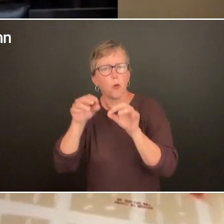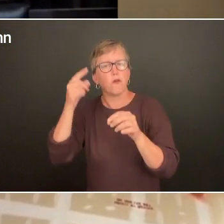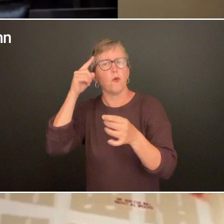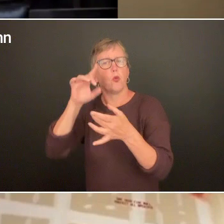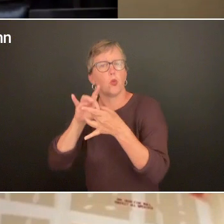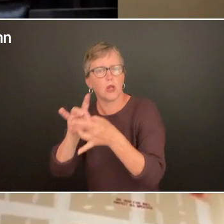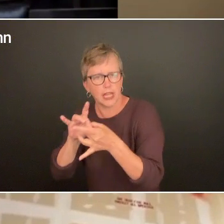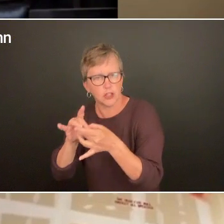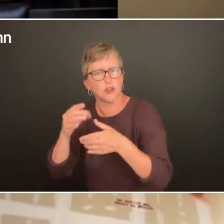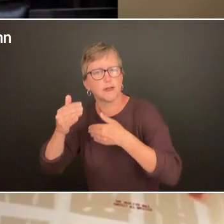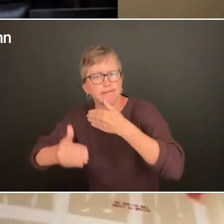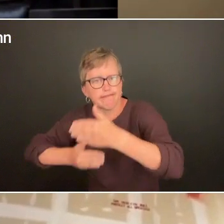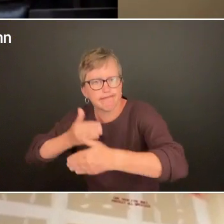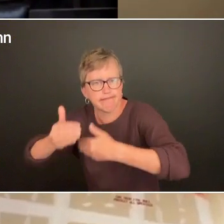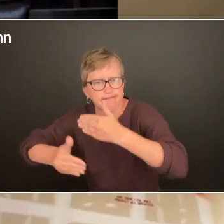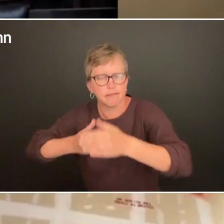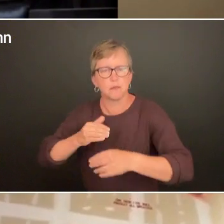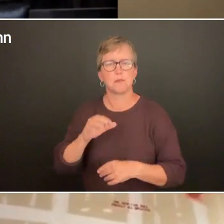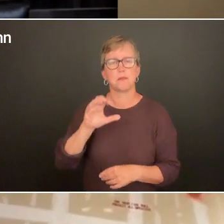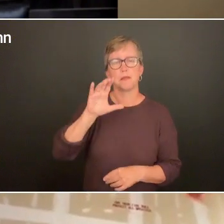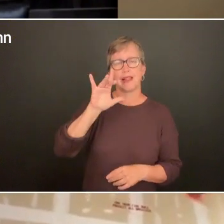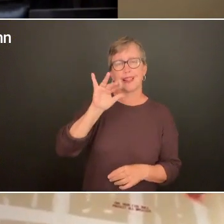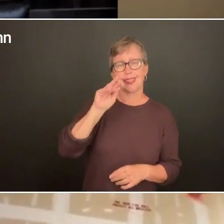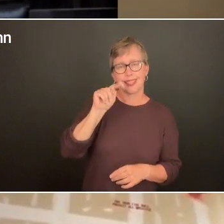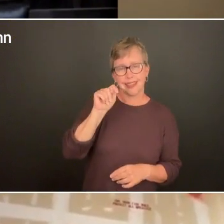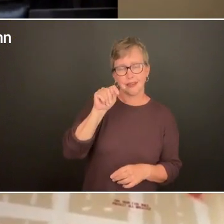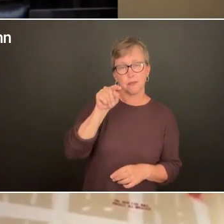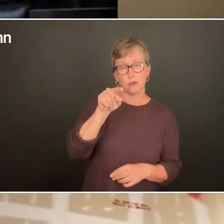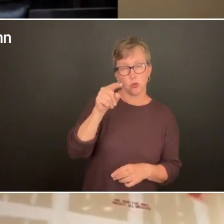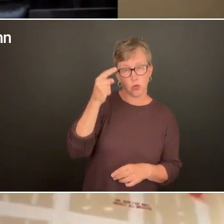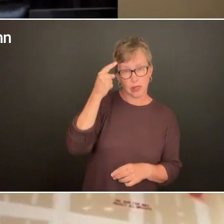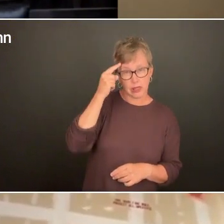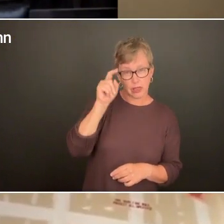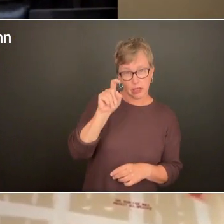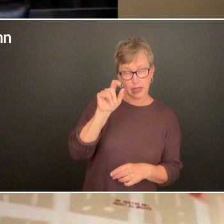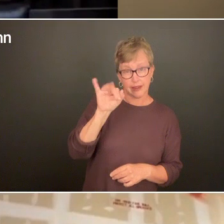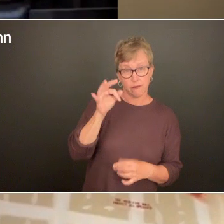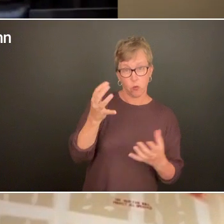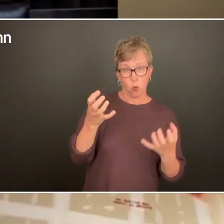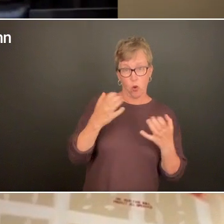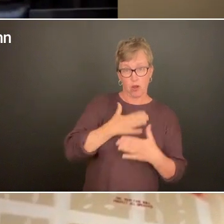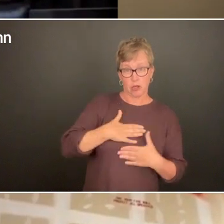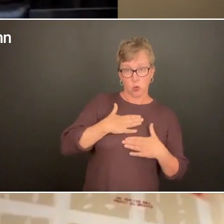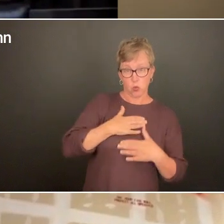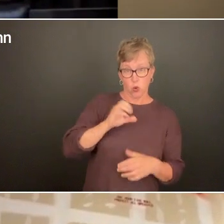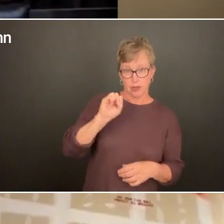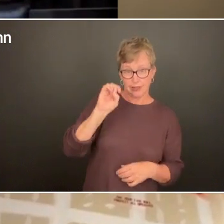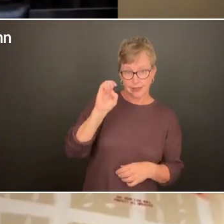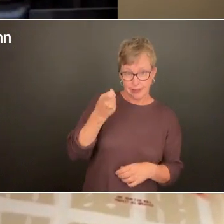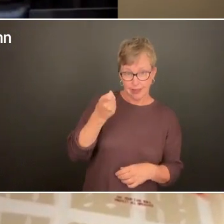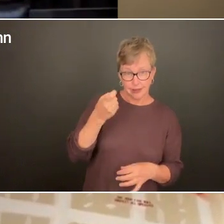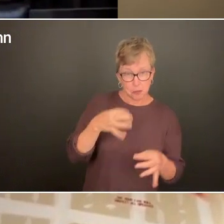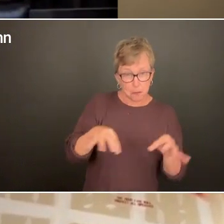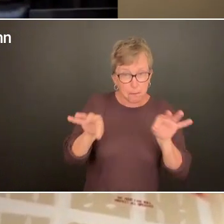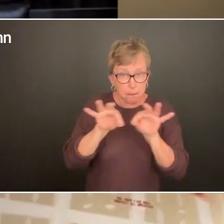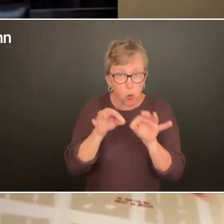the relationship process. I mean, Clint, Beth, and I'll go back to Clint here. Do you see communication